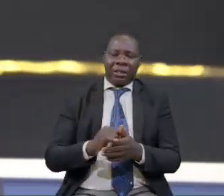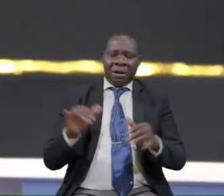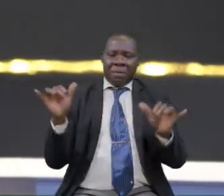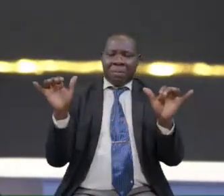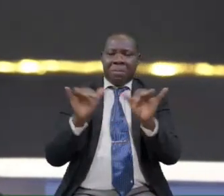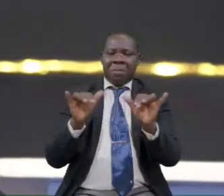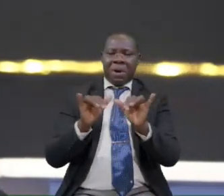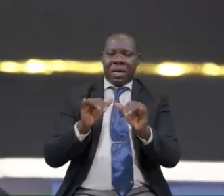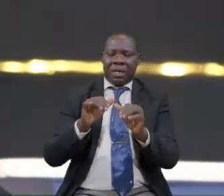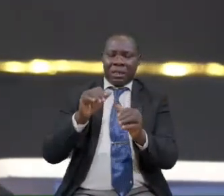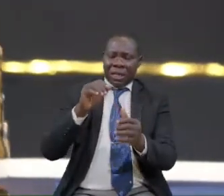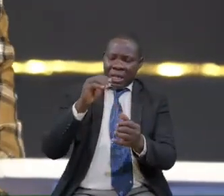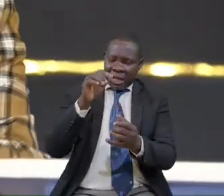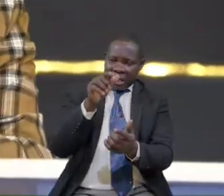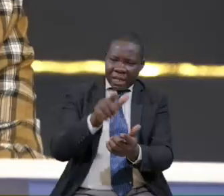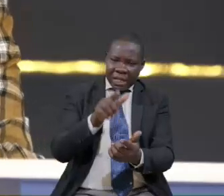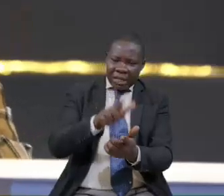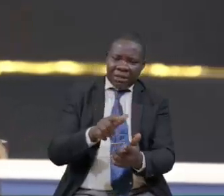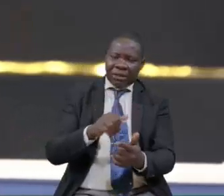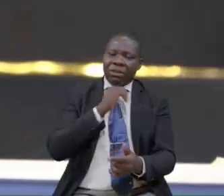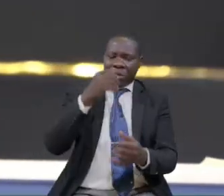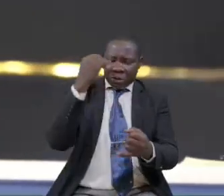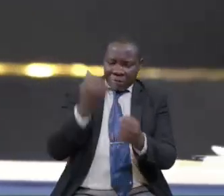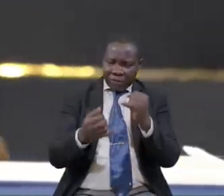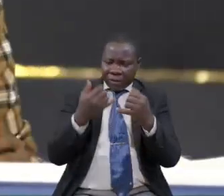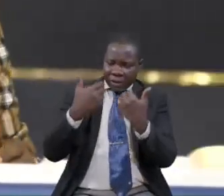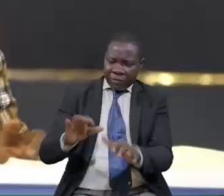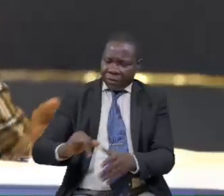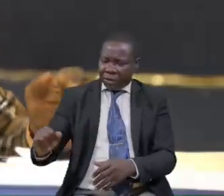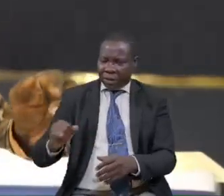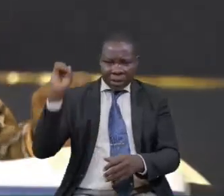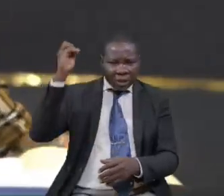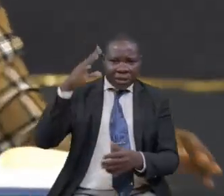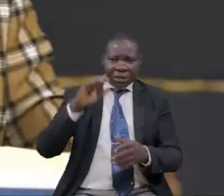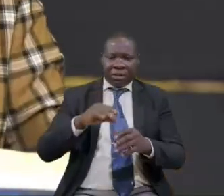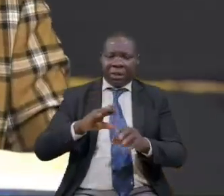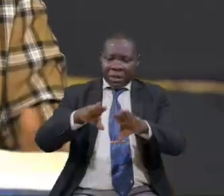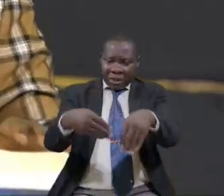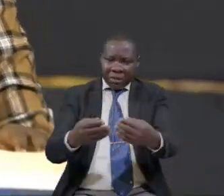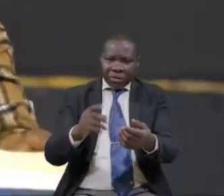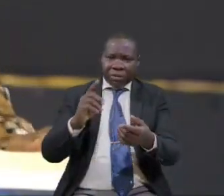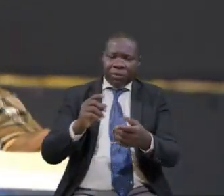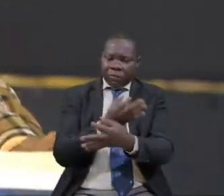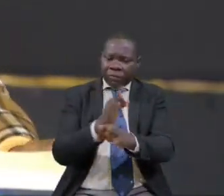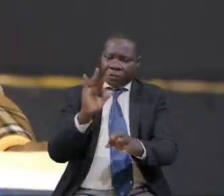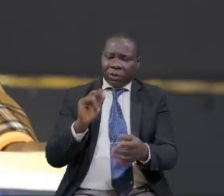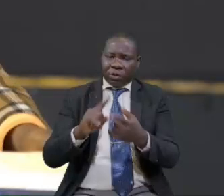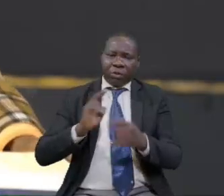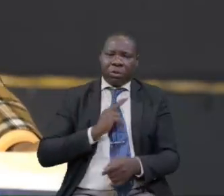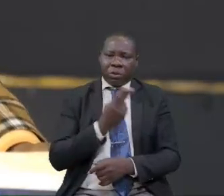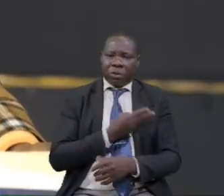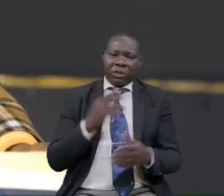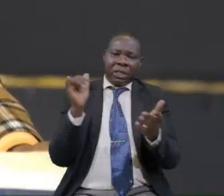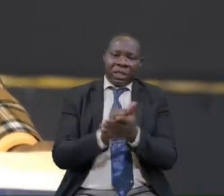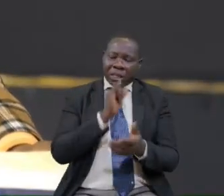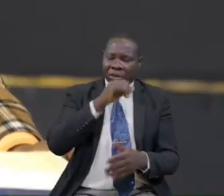infinite grace bestowed freely upon us, that is what